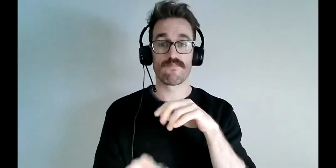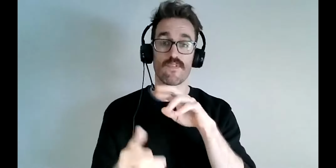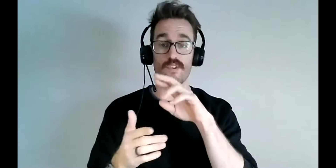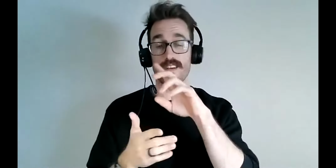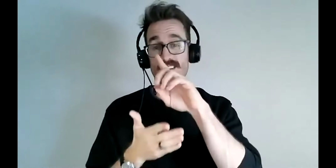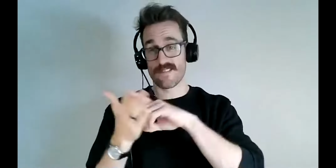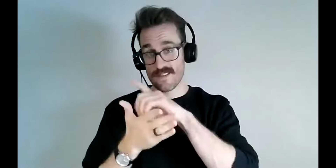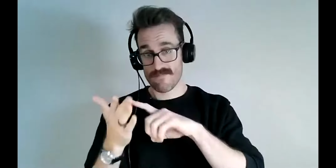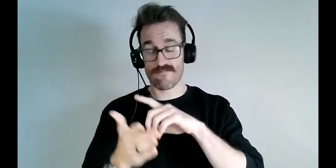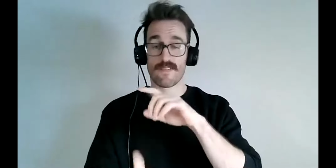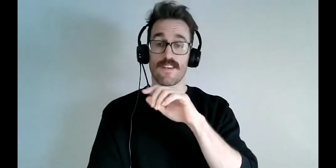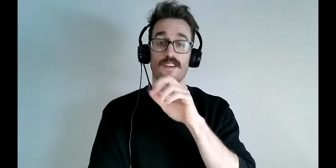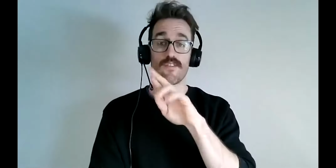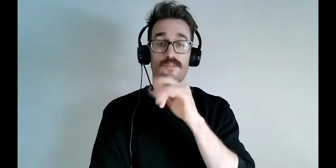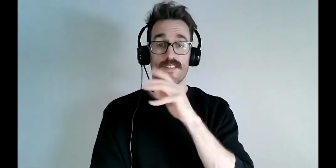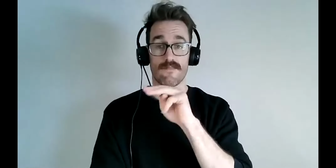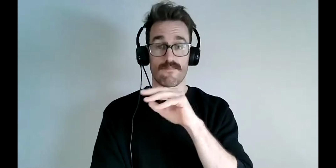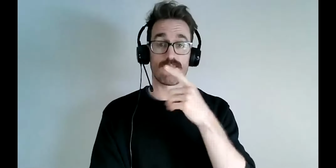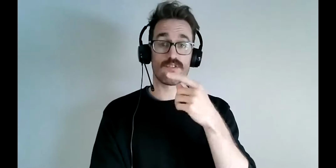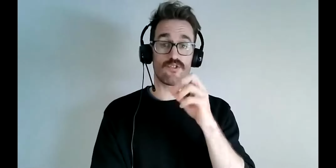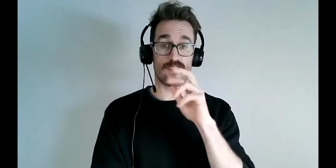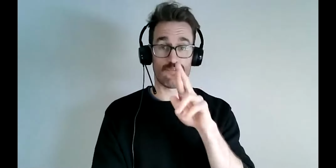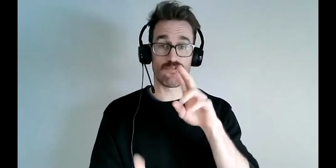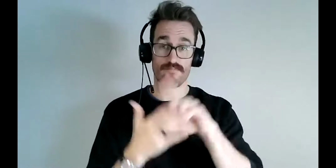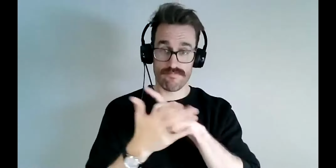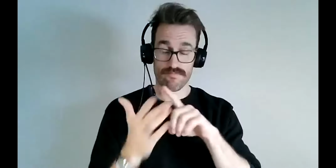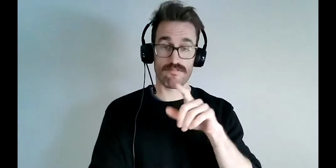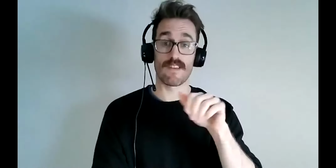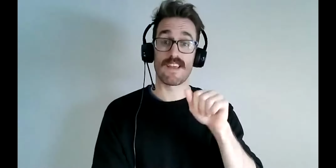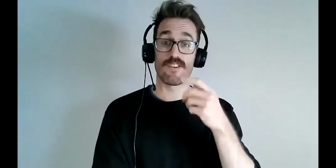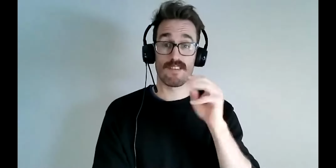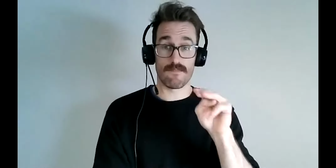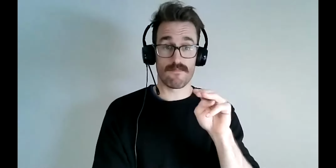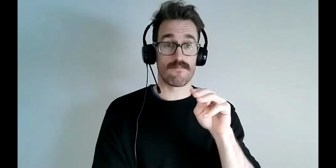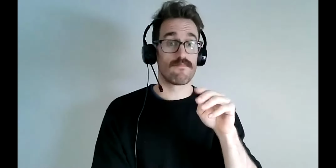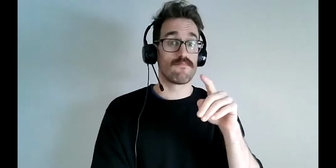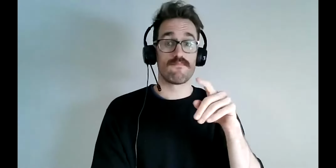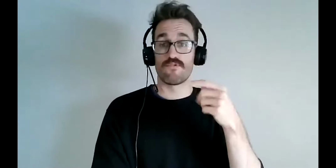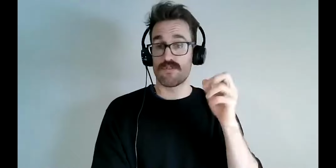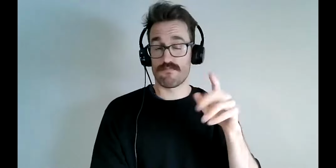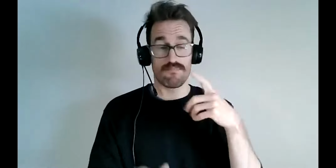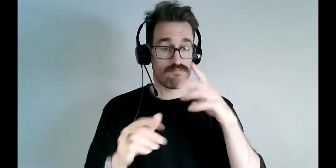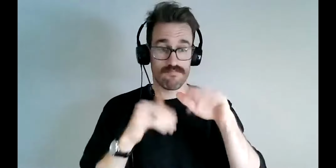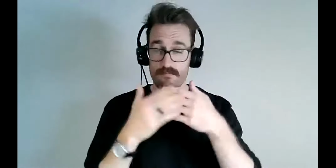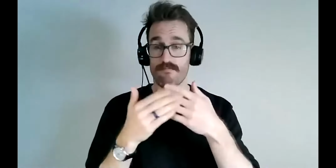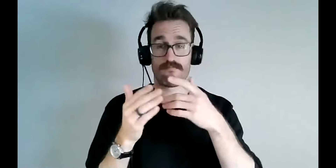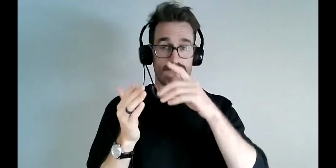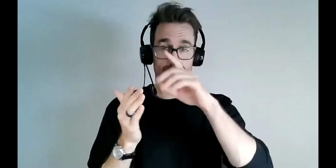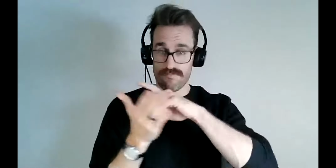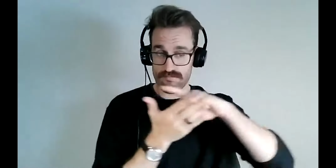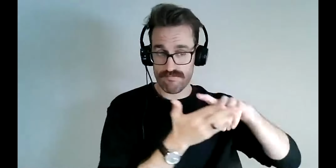and ableism. That's certainly there. So is it worse because it's more women? We can think that maybe it is,